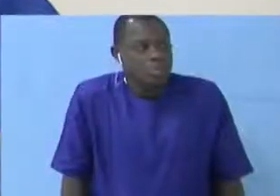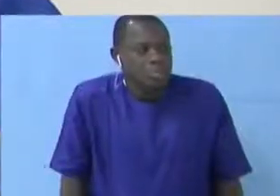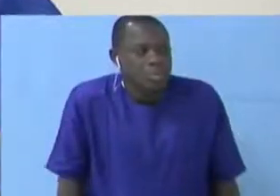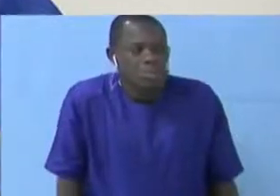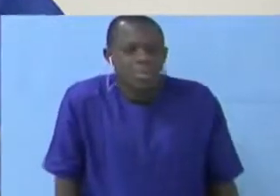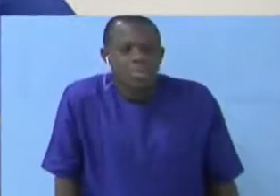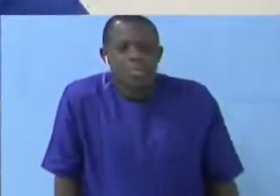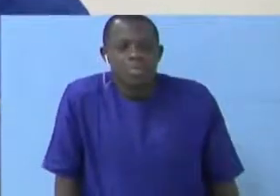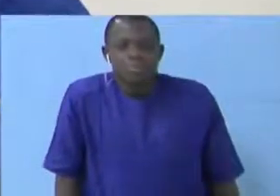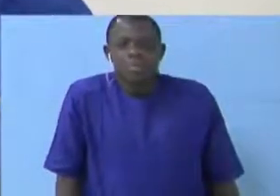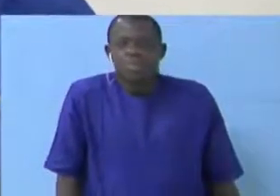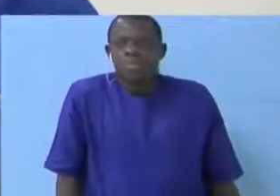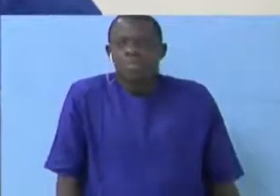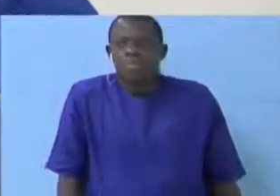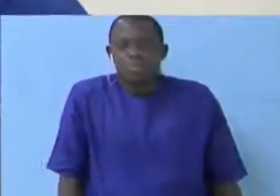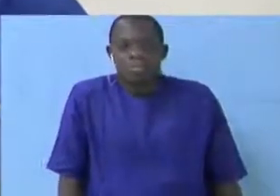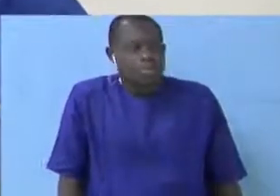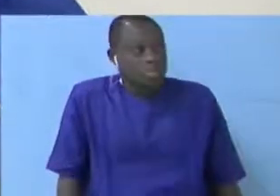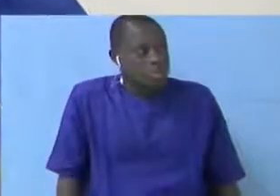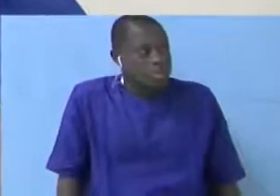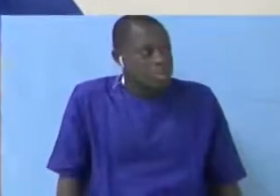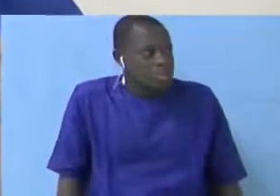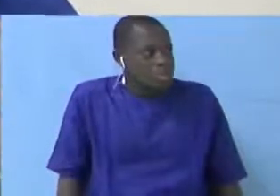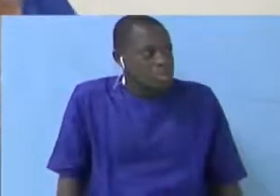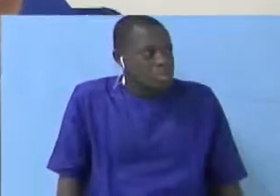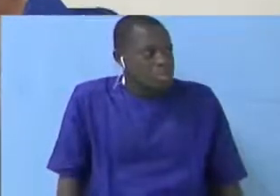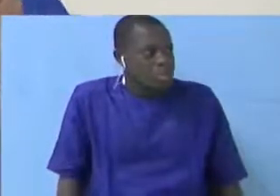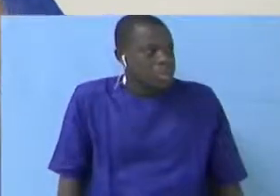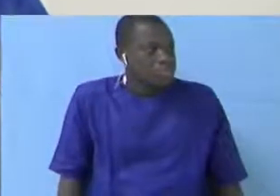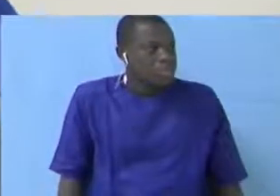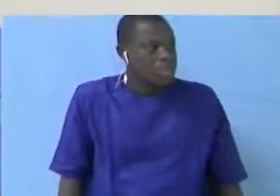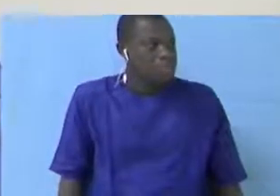Bilo majarna he Sedan Fago Manga.